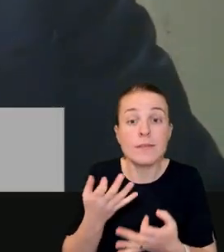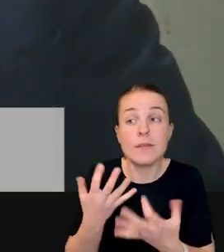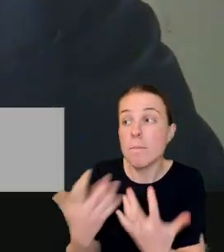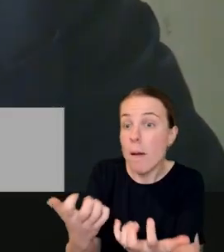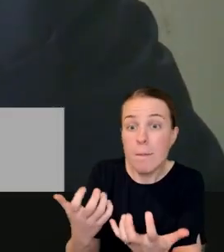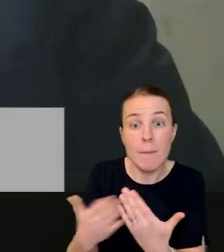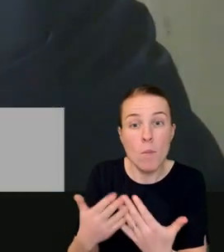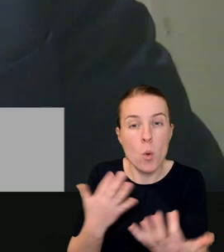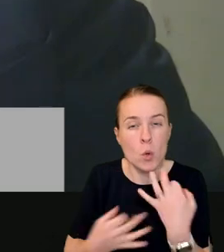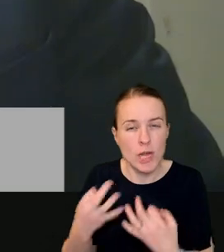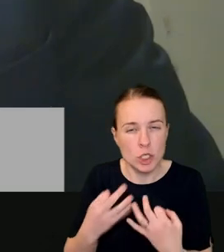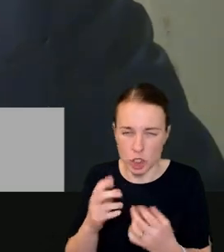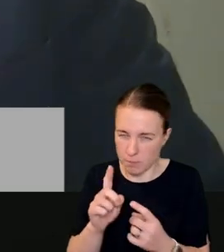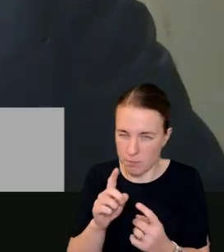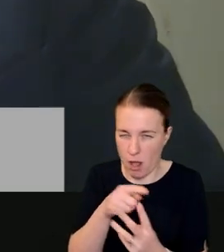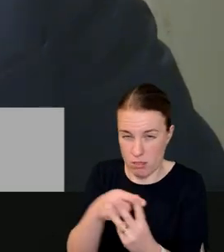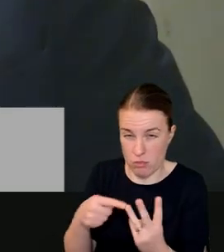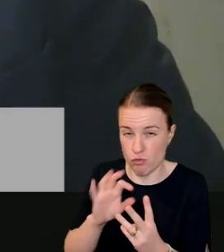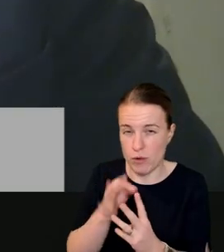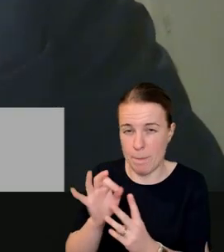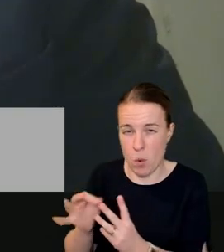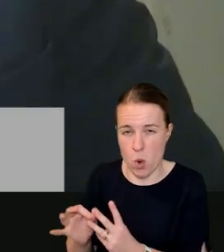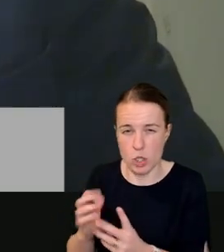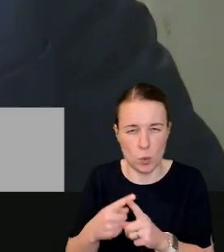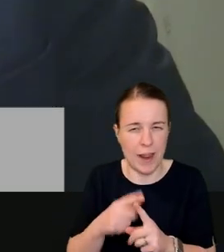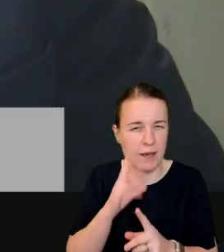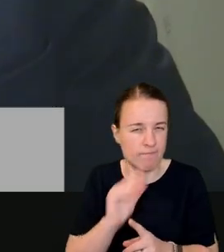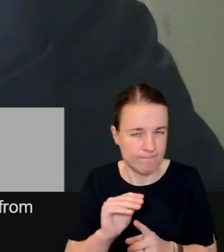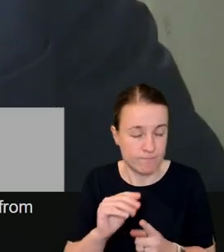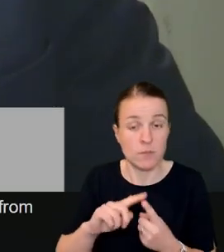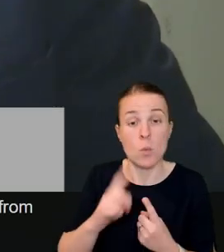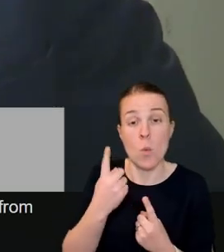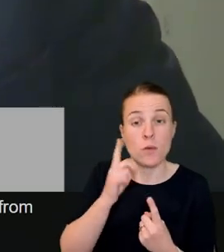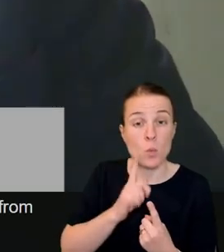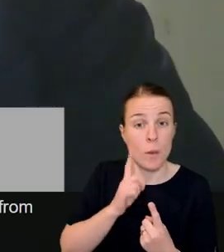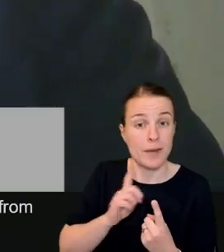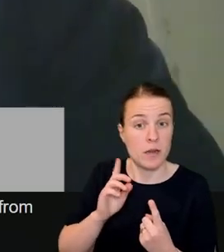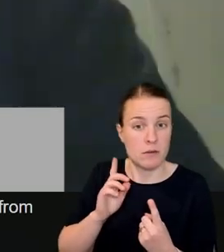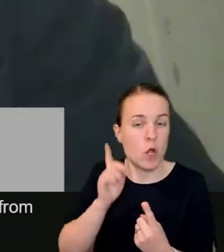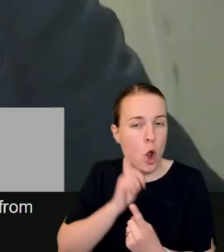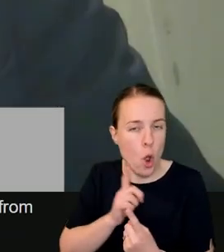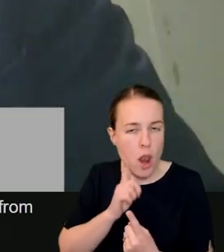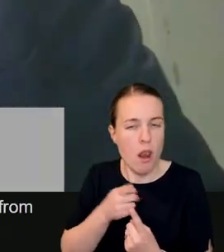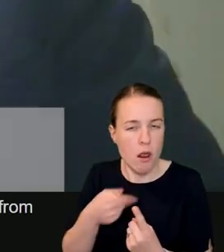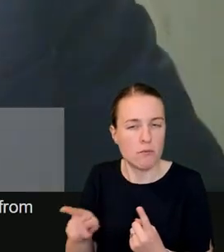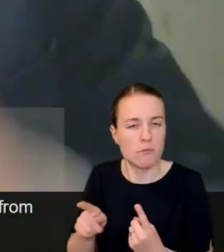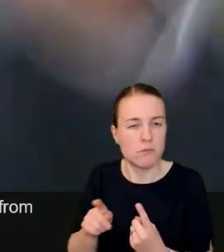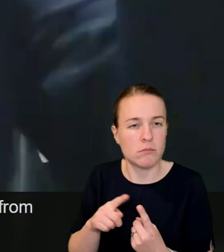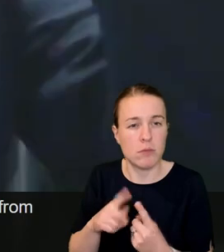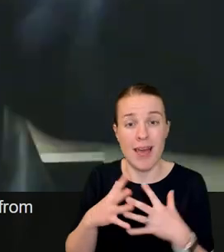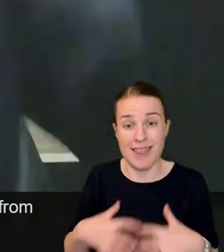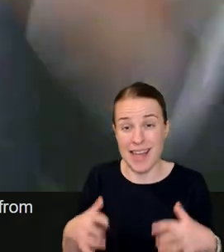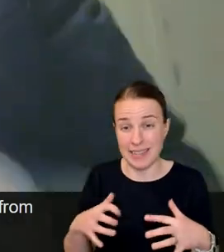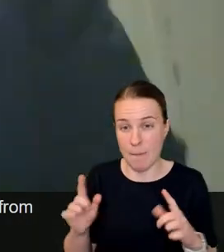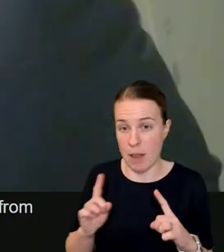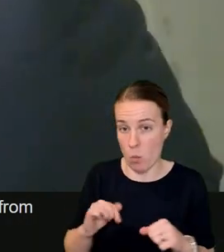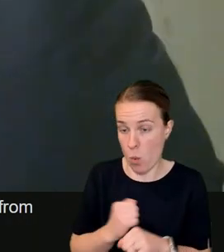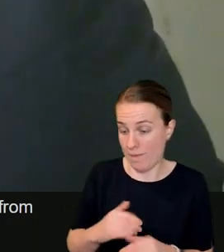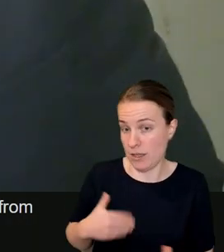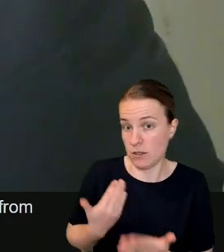make 3 points about violence against women and girls and what work the Assembly has done, in addition to the work that the